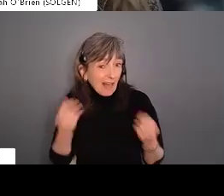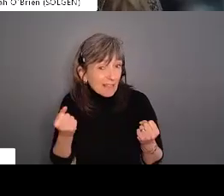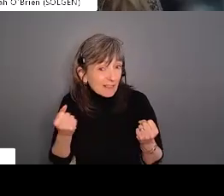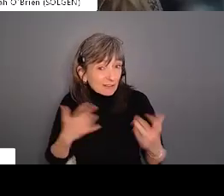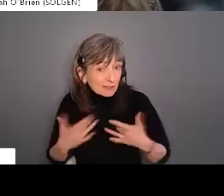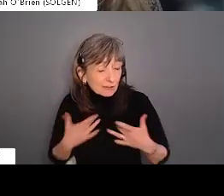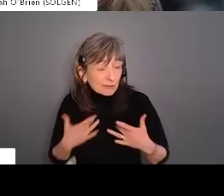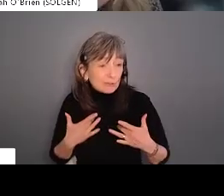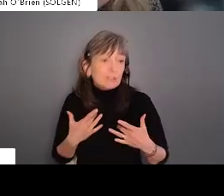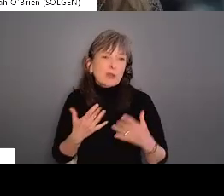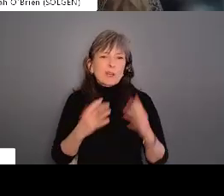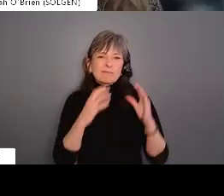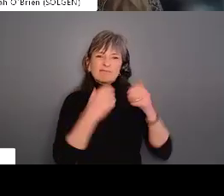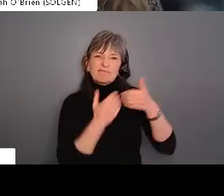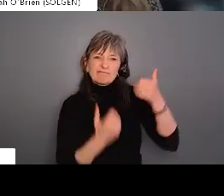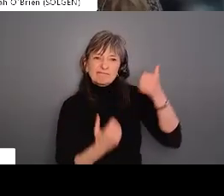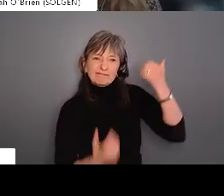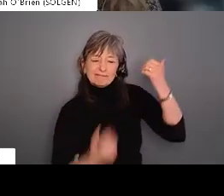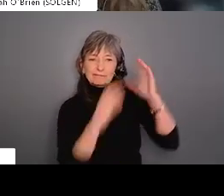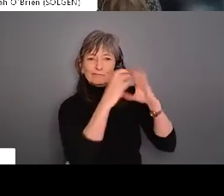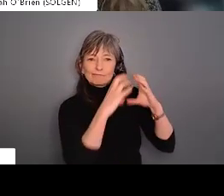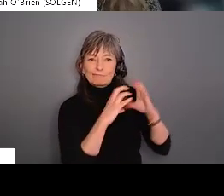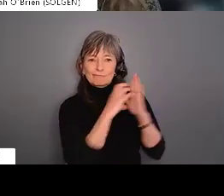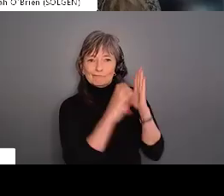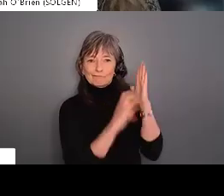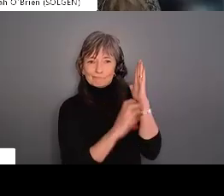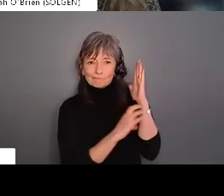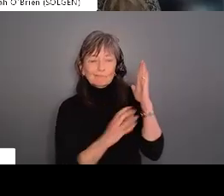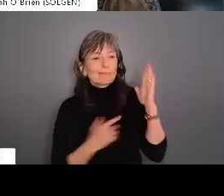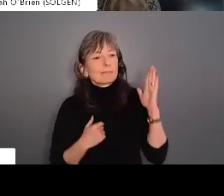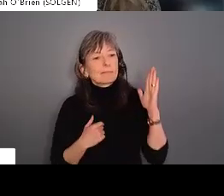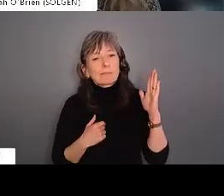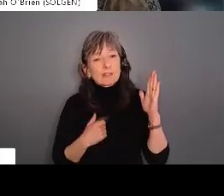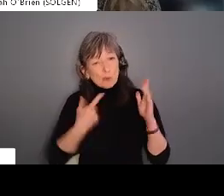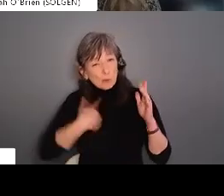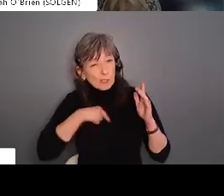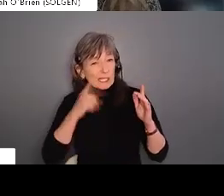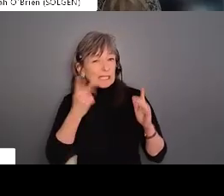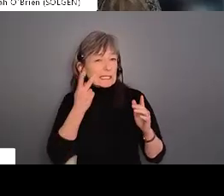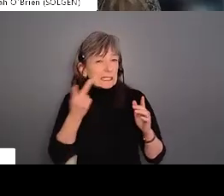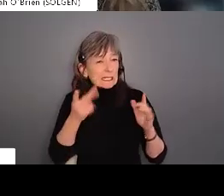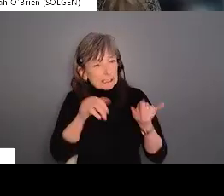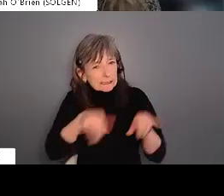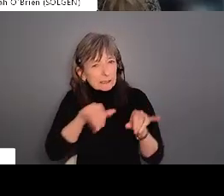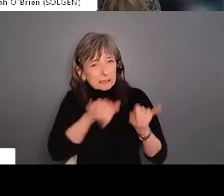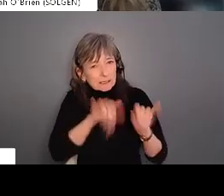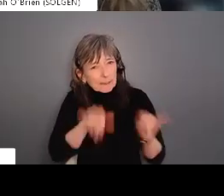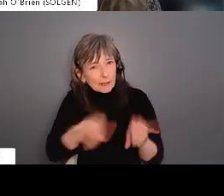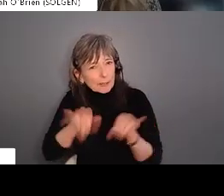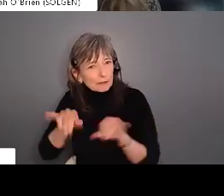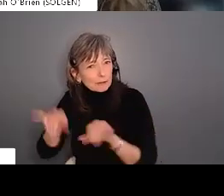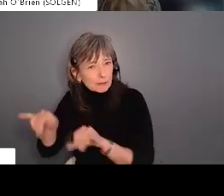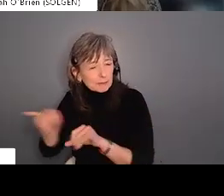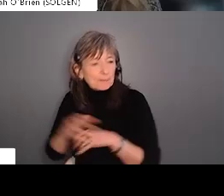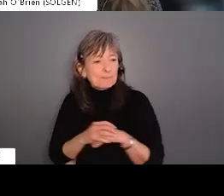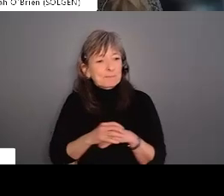concerns. And so it was trying to identify opportunities to provide additional supports. We also